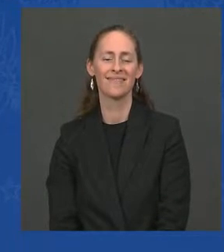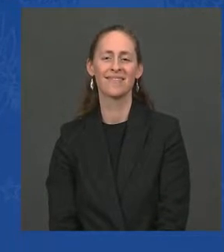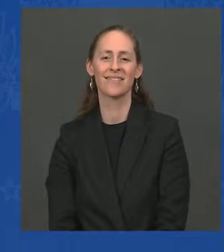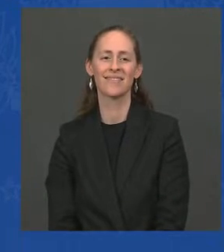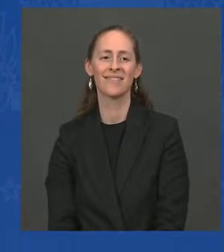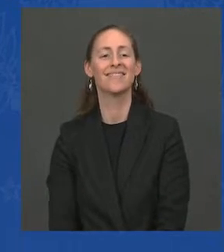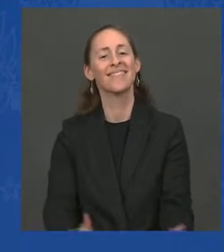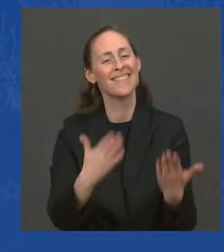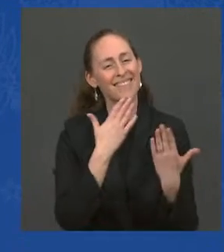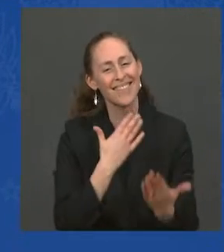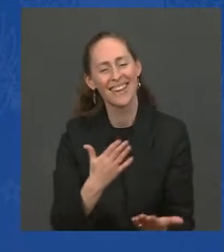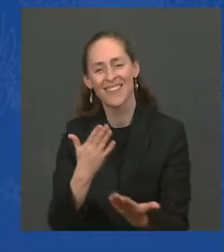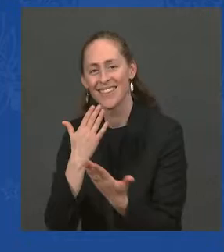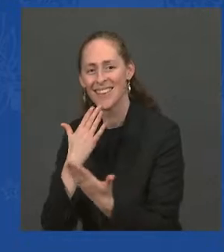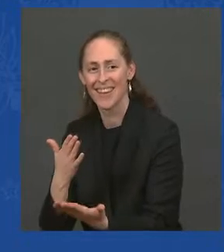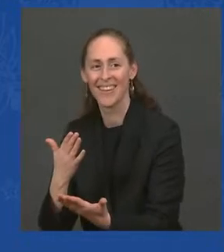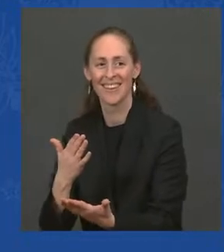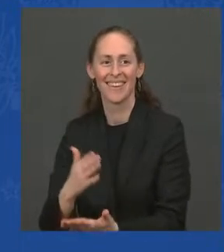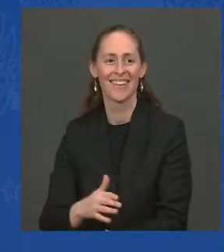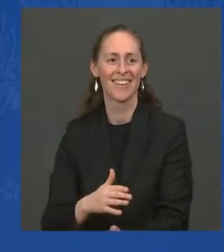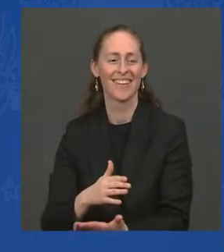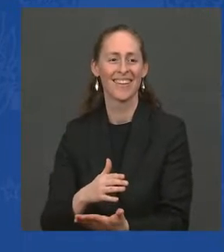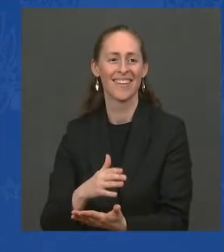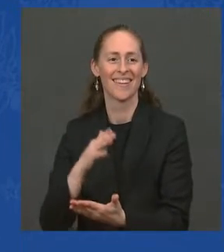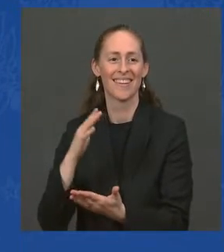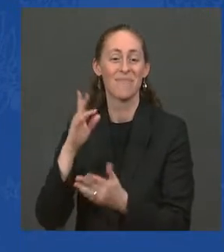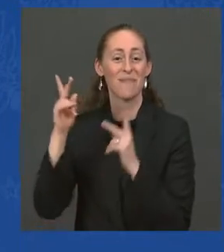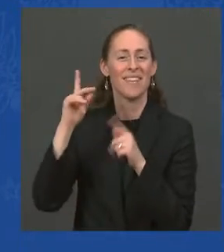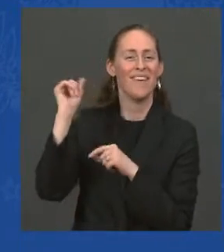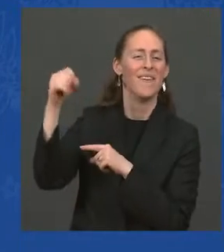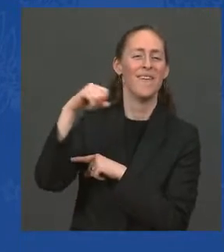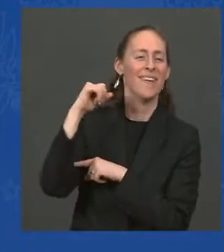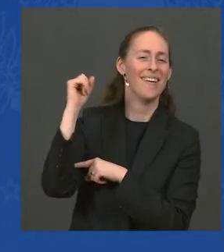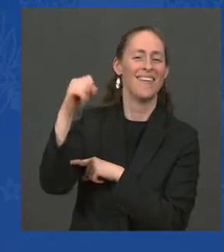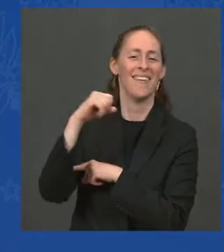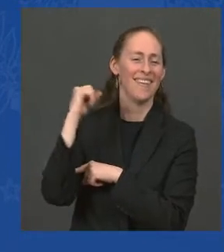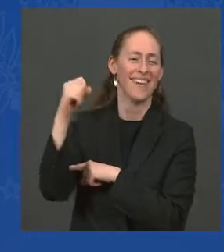Thank you. Thank you, Heather.